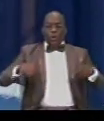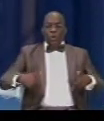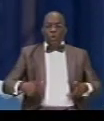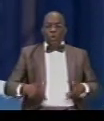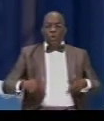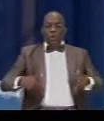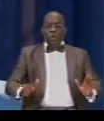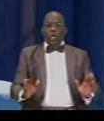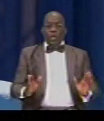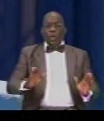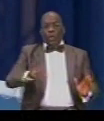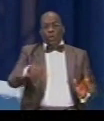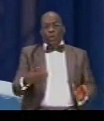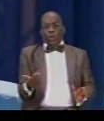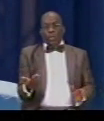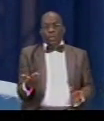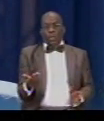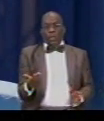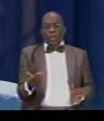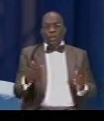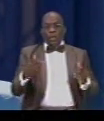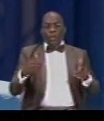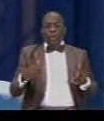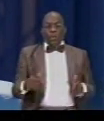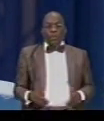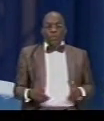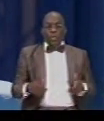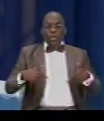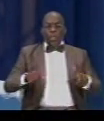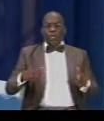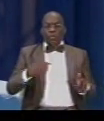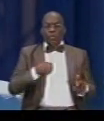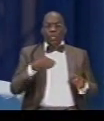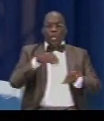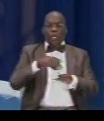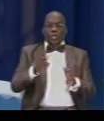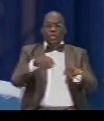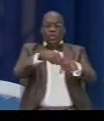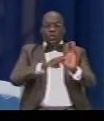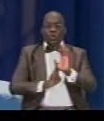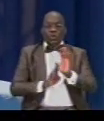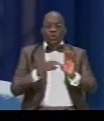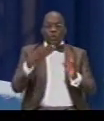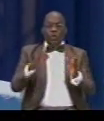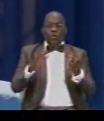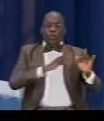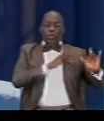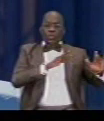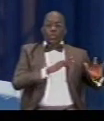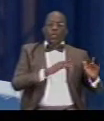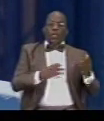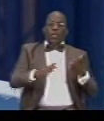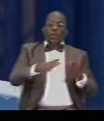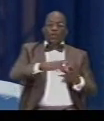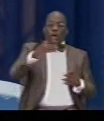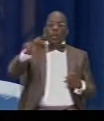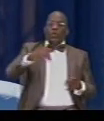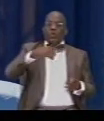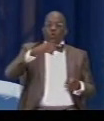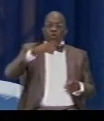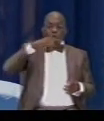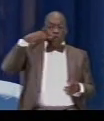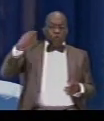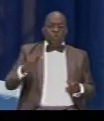not pass me by. Let me at the throne of mercy find a sweet relief, kneeling there in